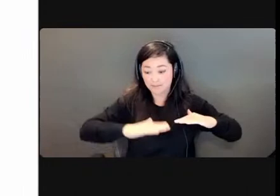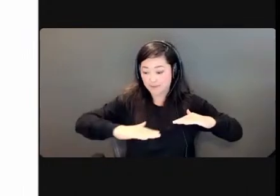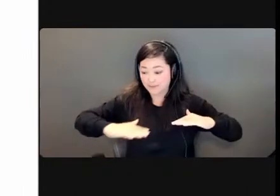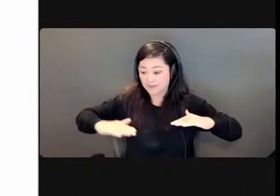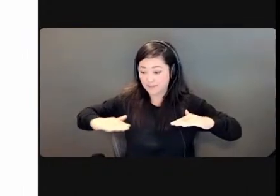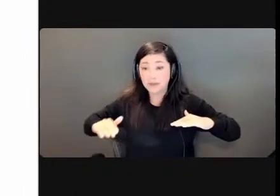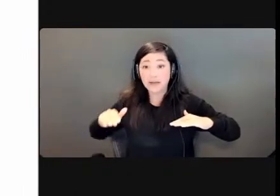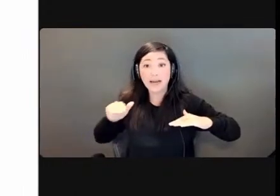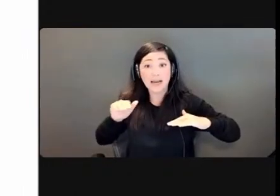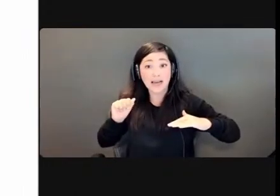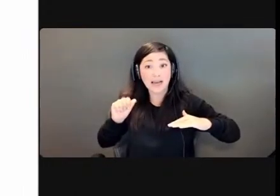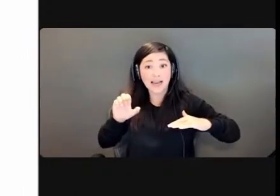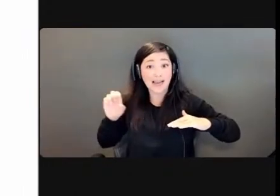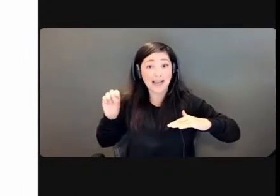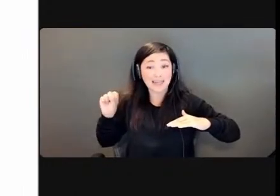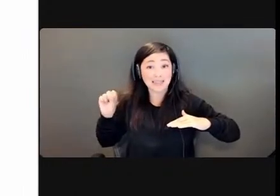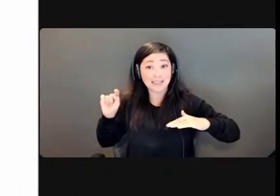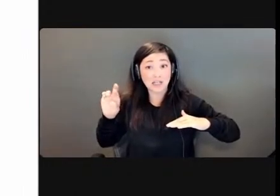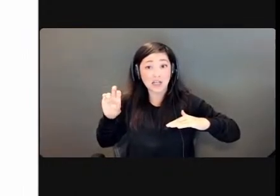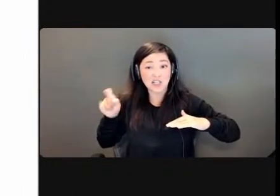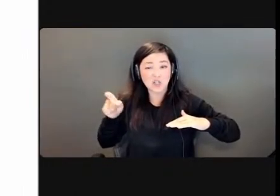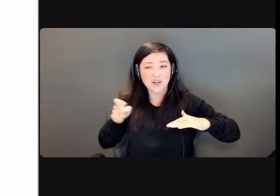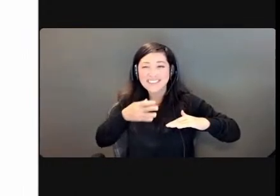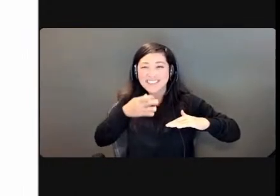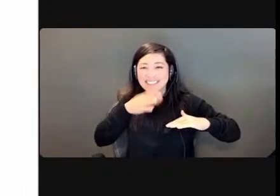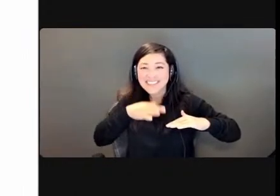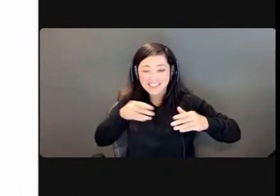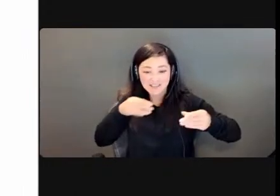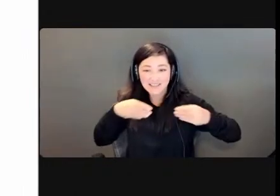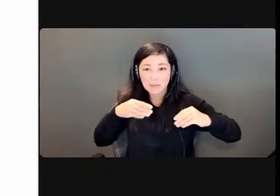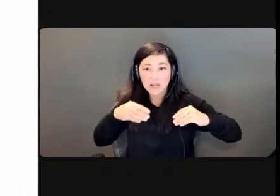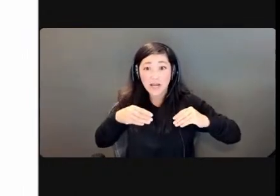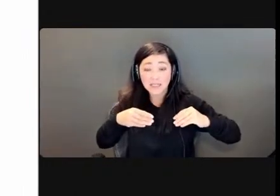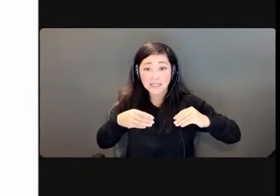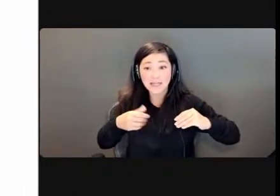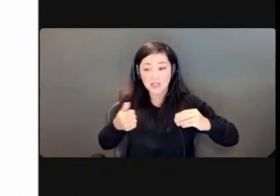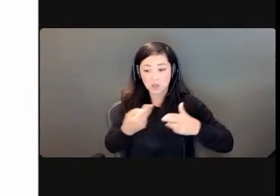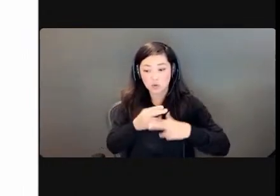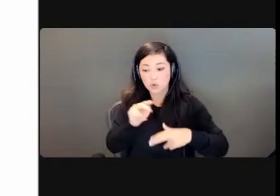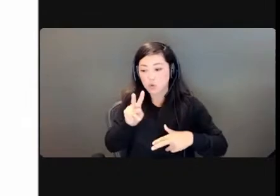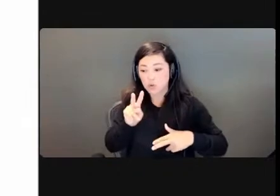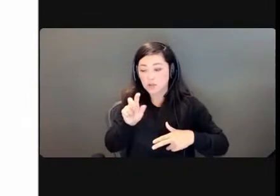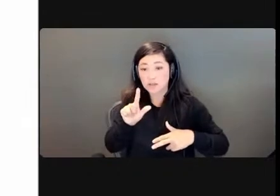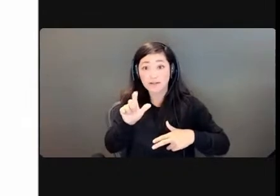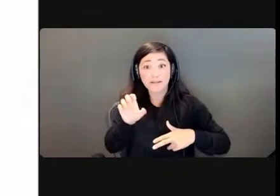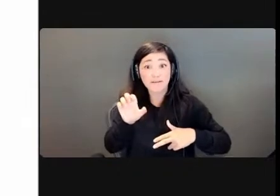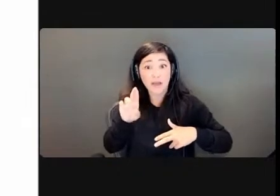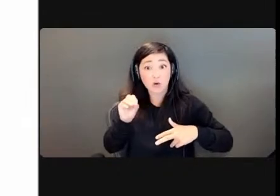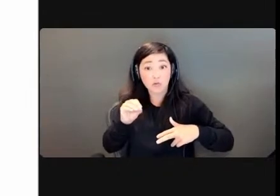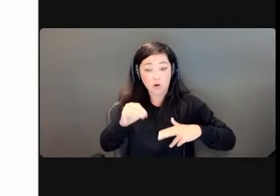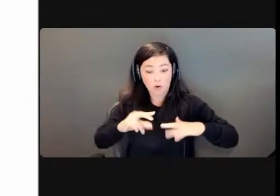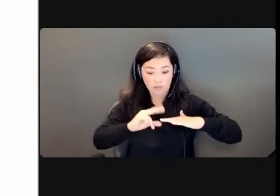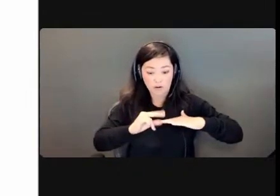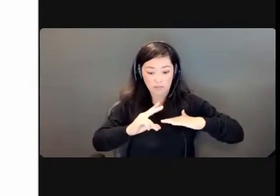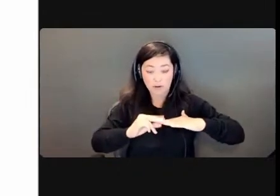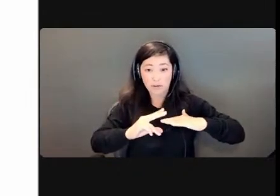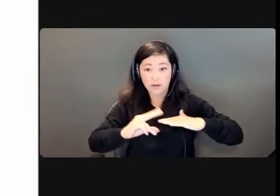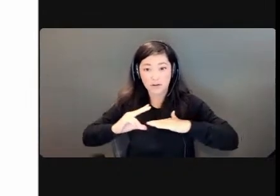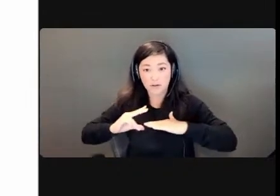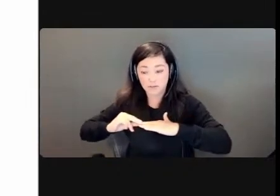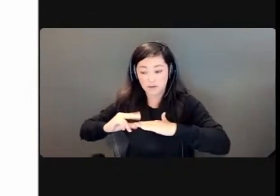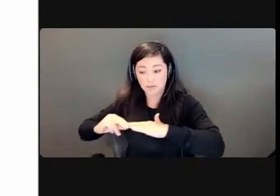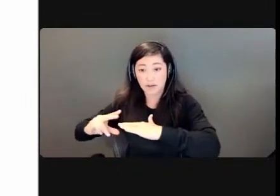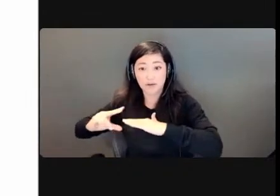thin pieces of plastic that Velcro together and fold up, but can be laid out